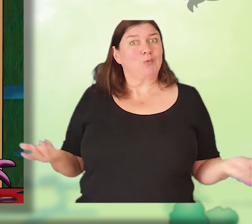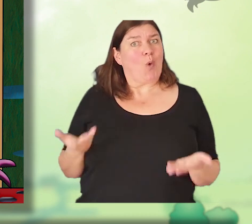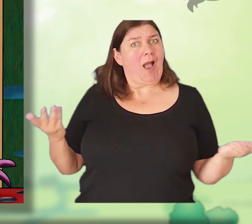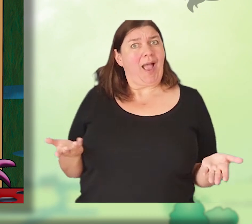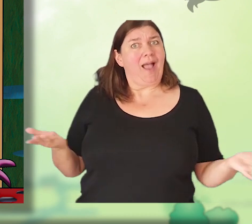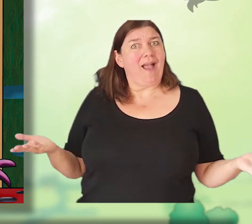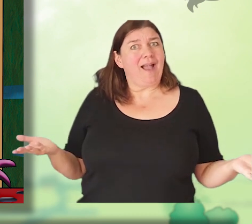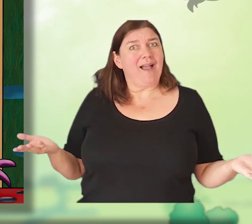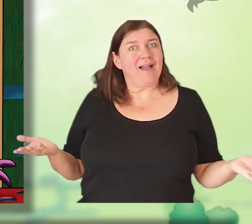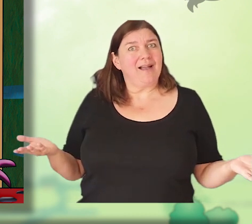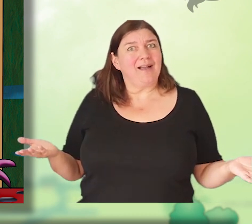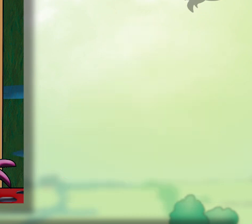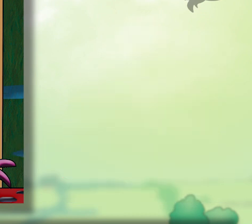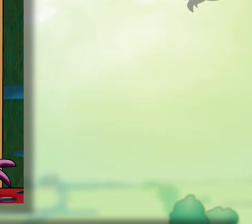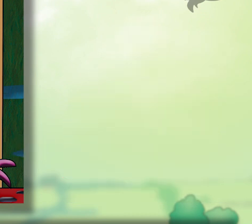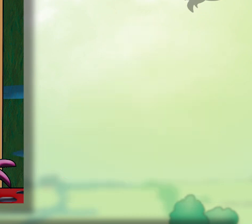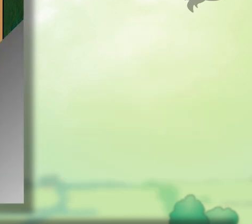hide?